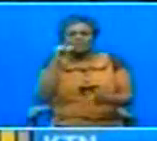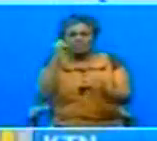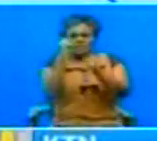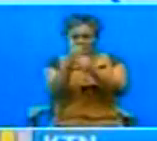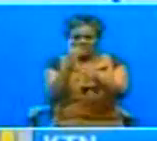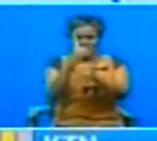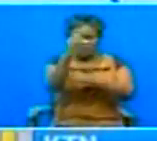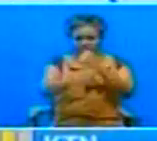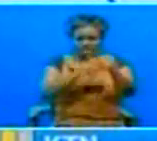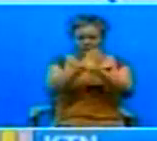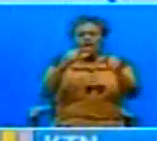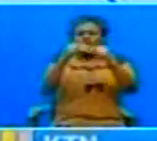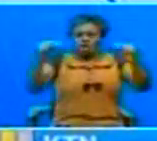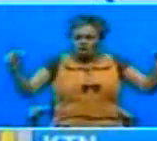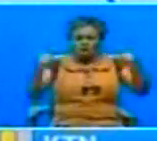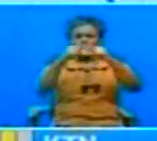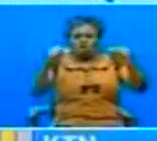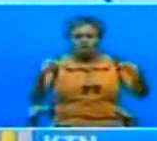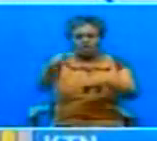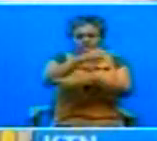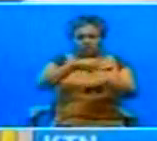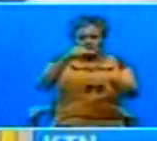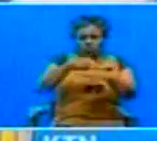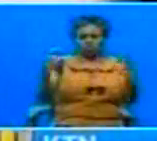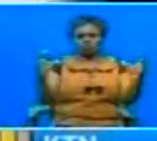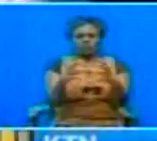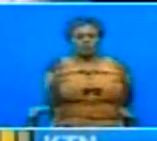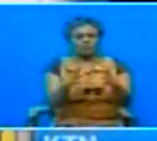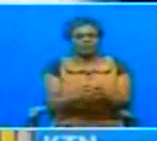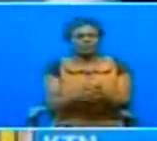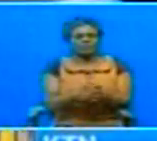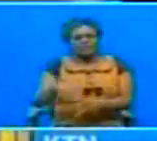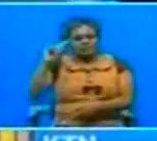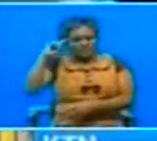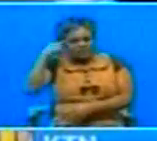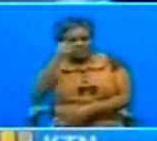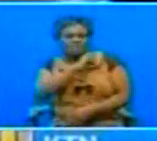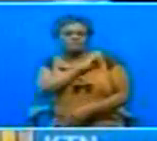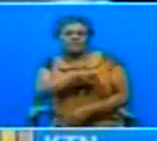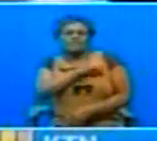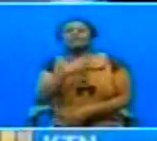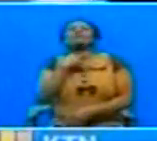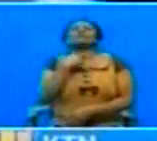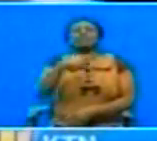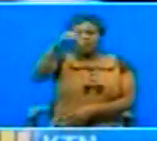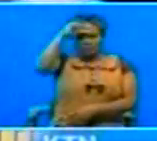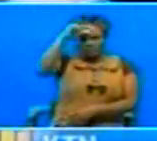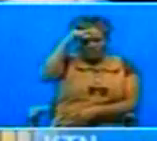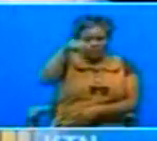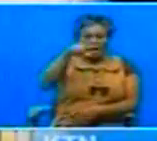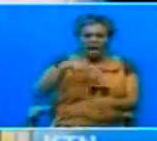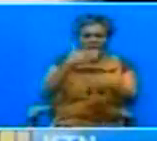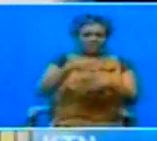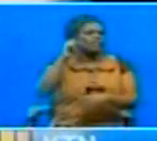11 years, the longest resistance by an African community. I think it was the fear of the colonial government. After the Nandi